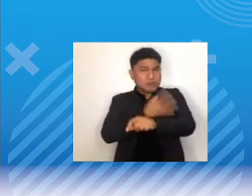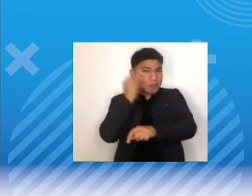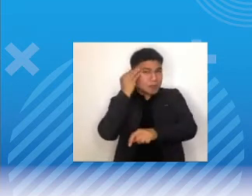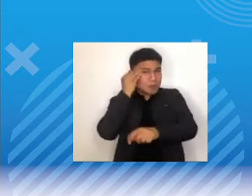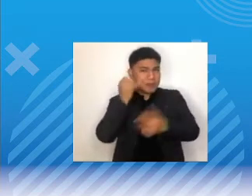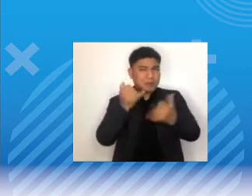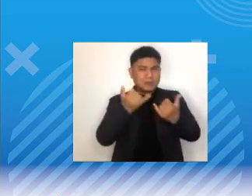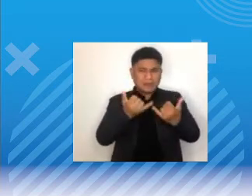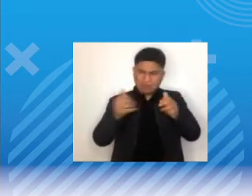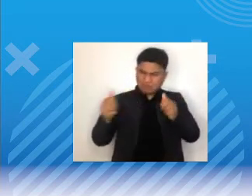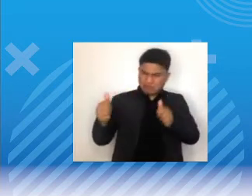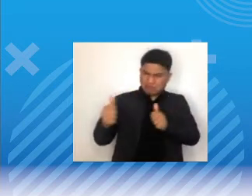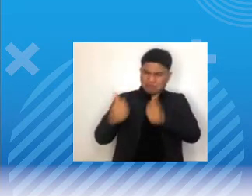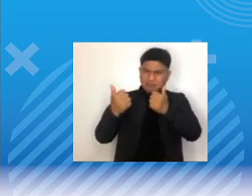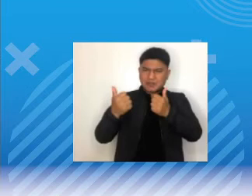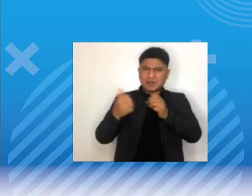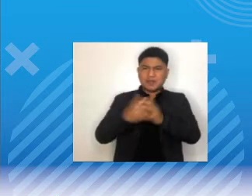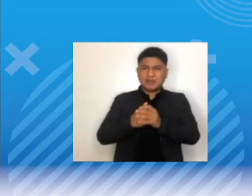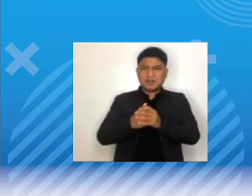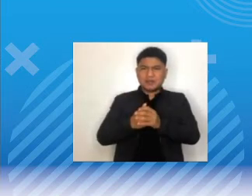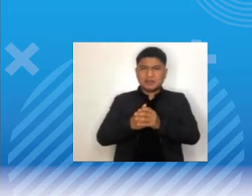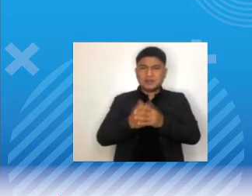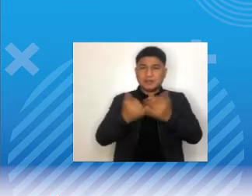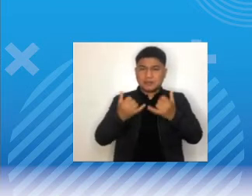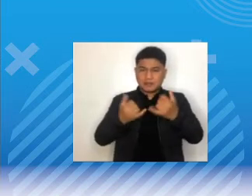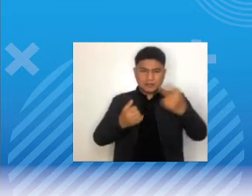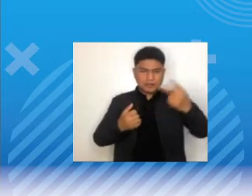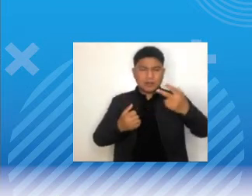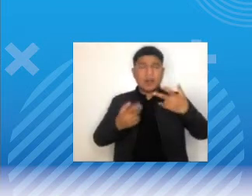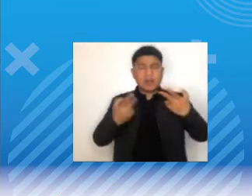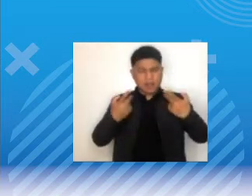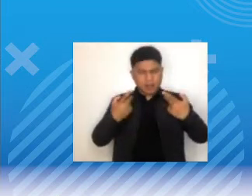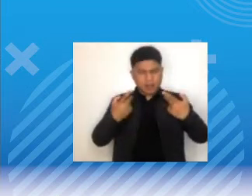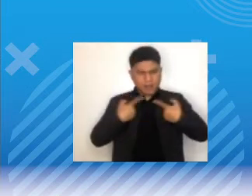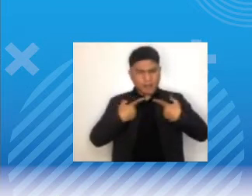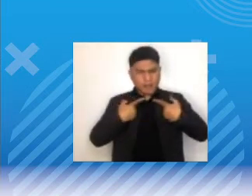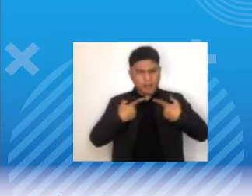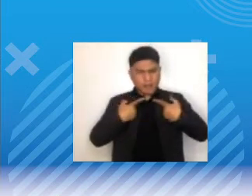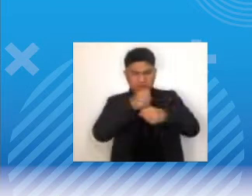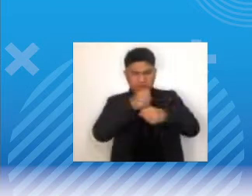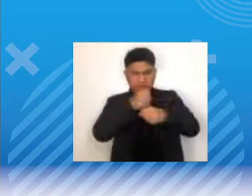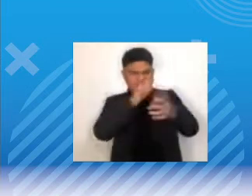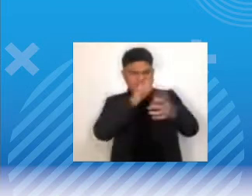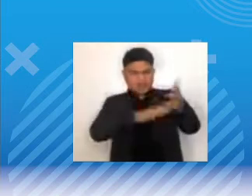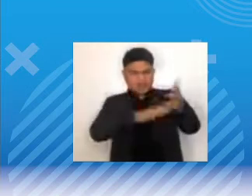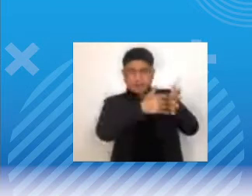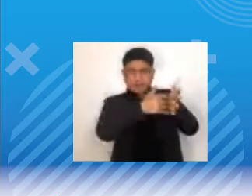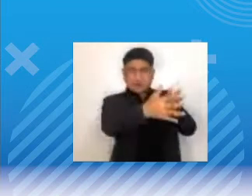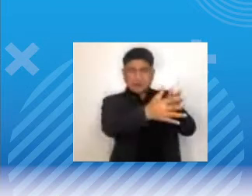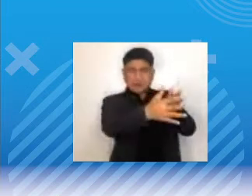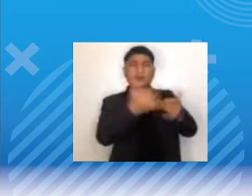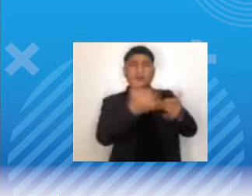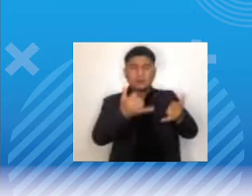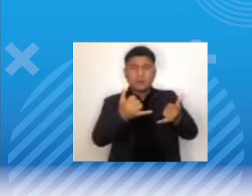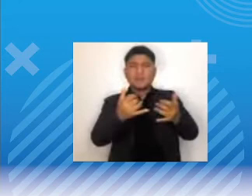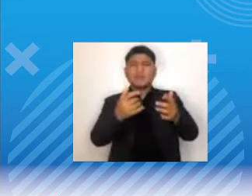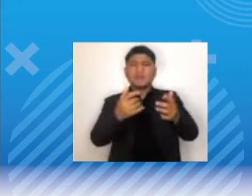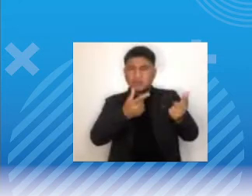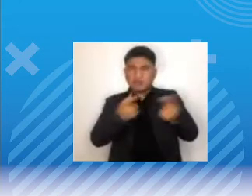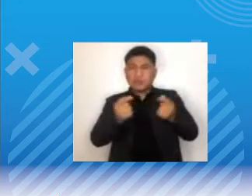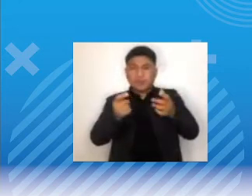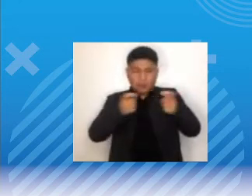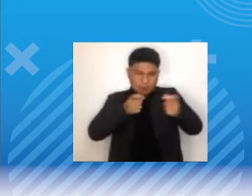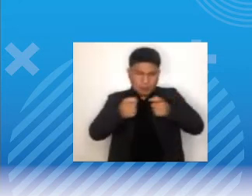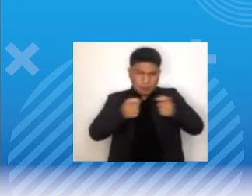as challenges. Again, setting a schedule is something where you can exercise control. Na kung hindi